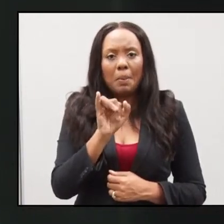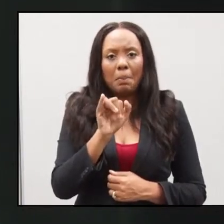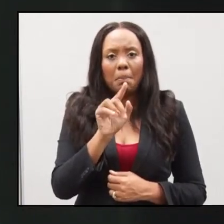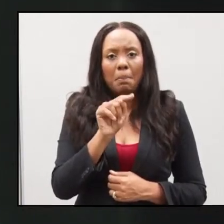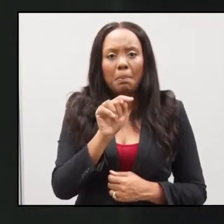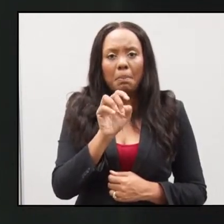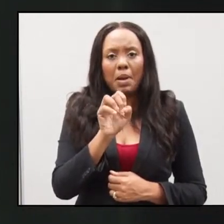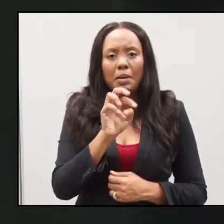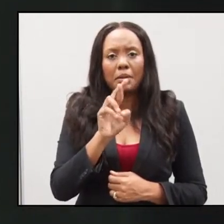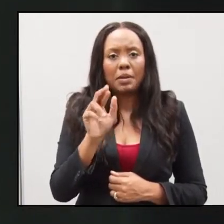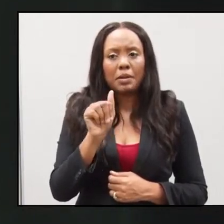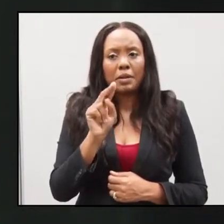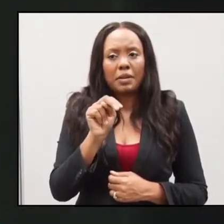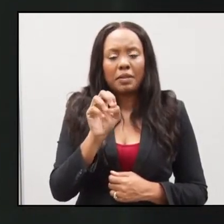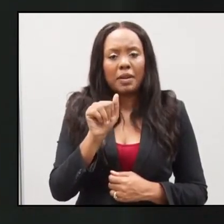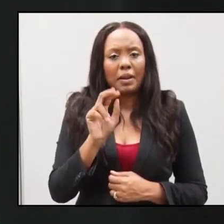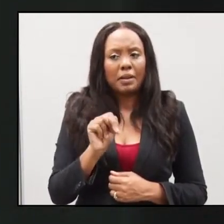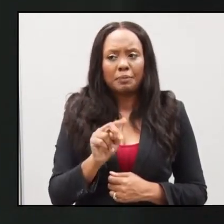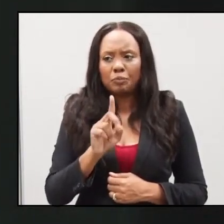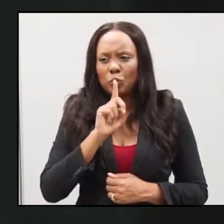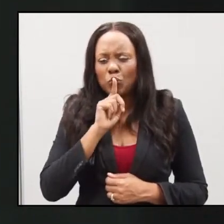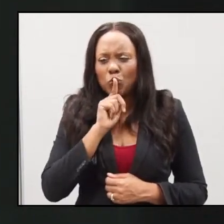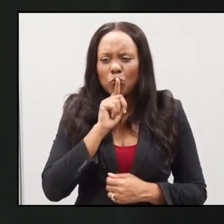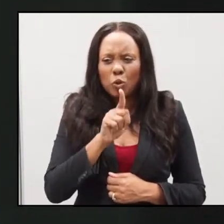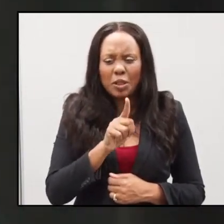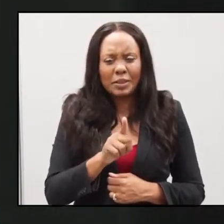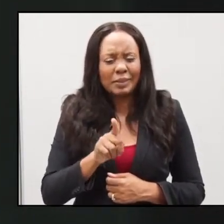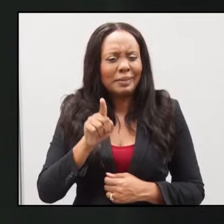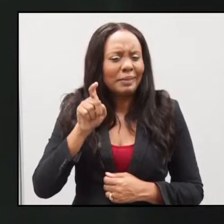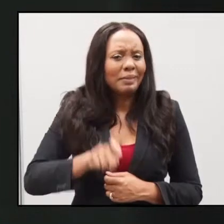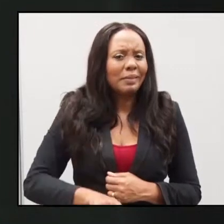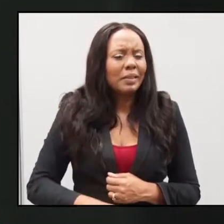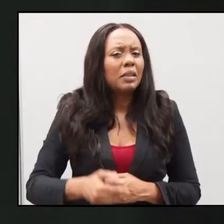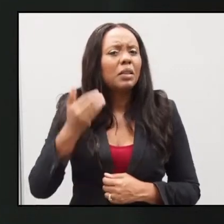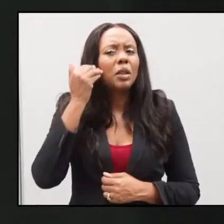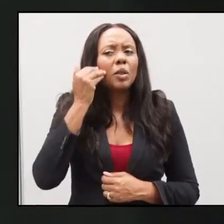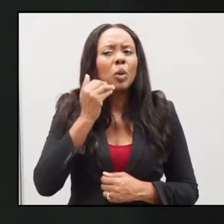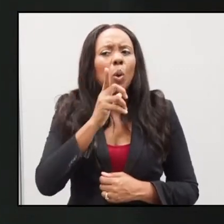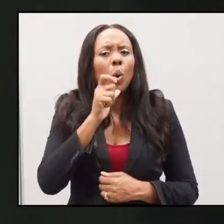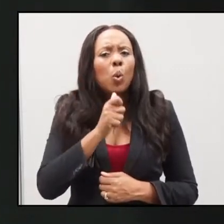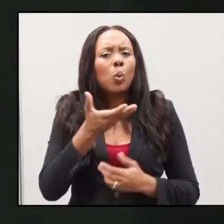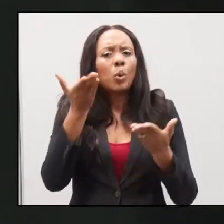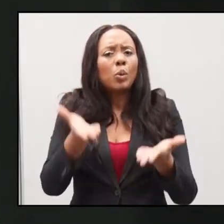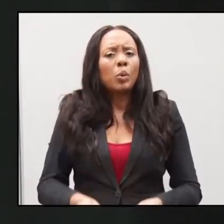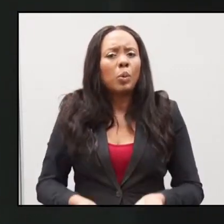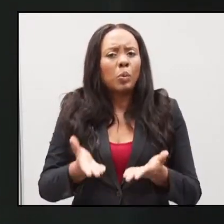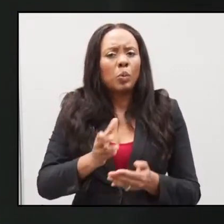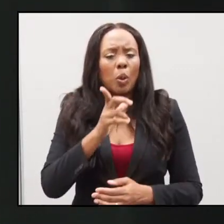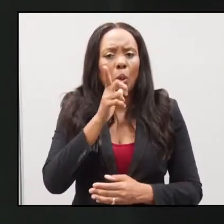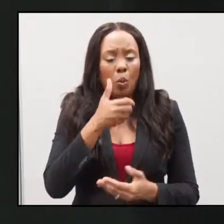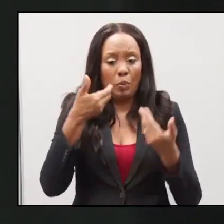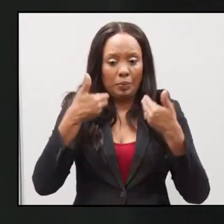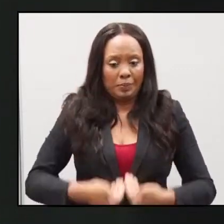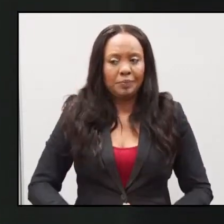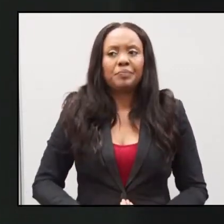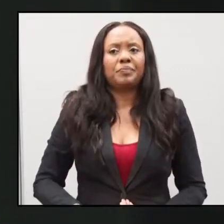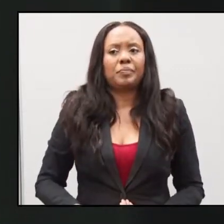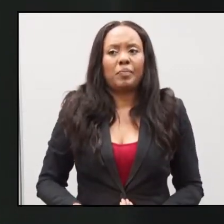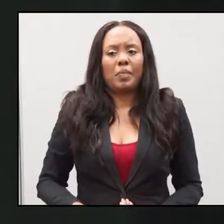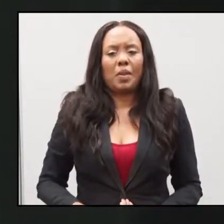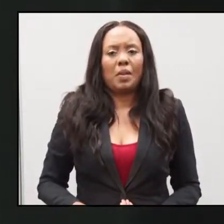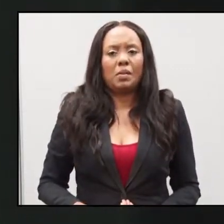to this deep need to acknowledge who you are and who you want to say you